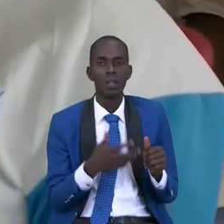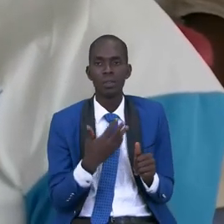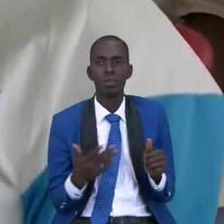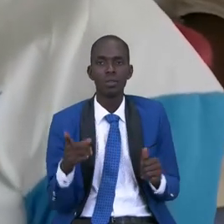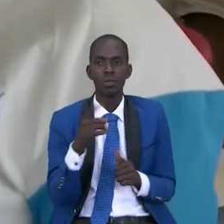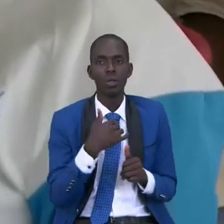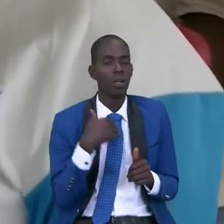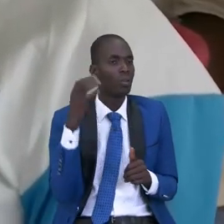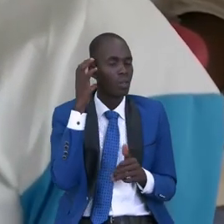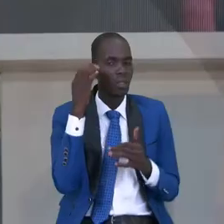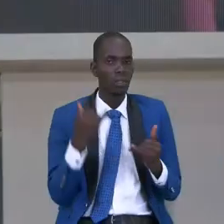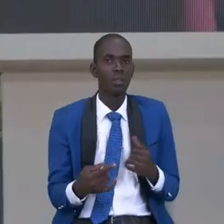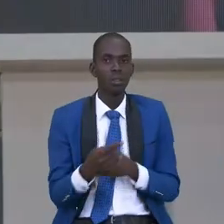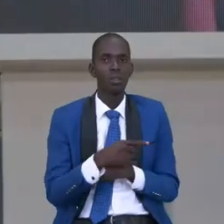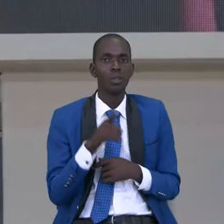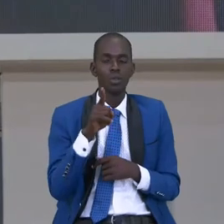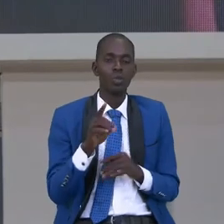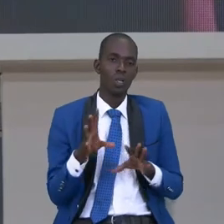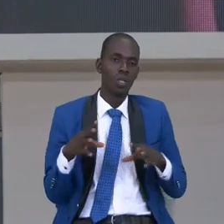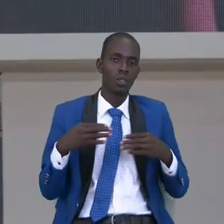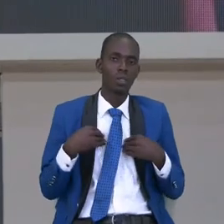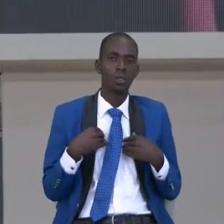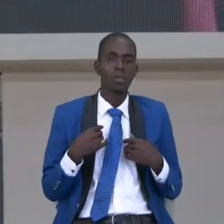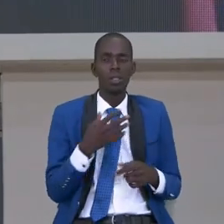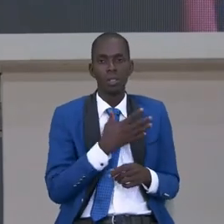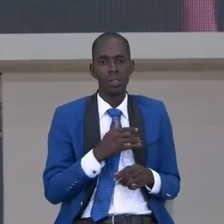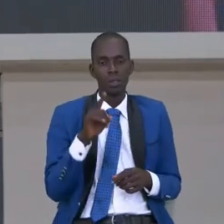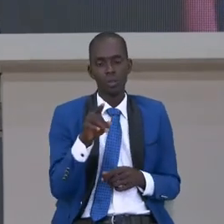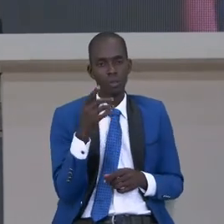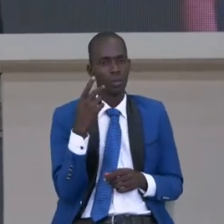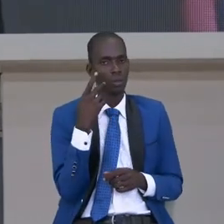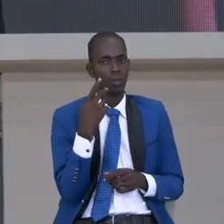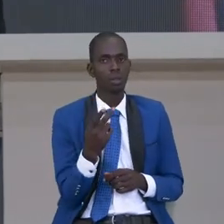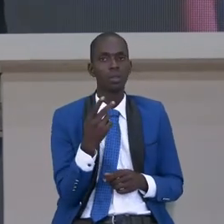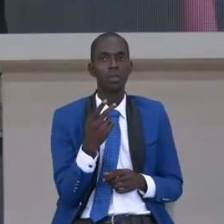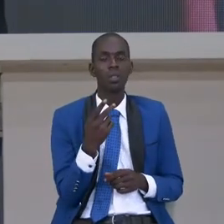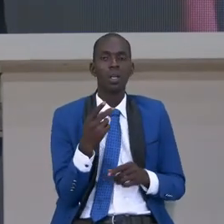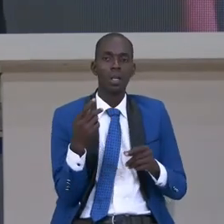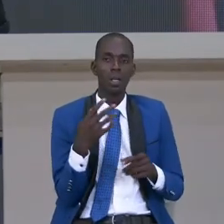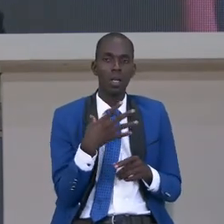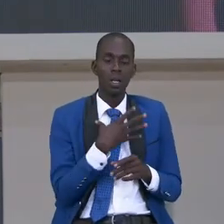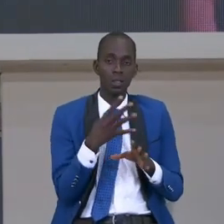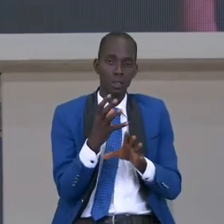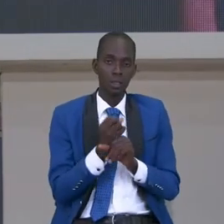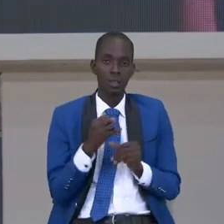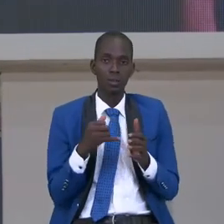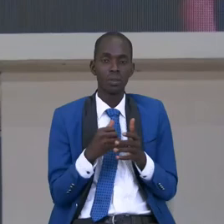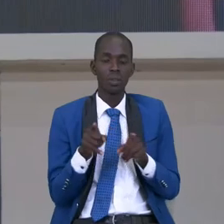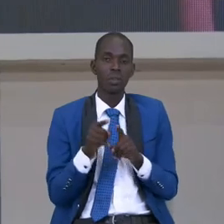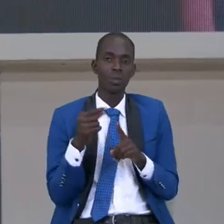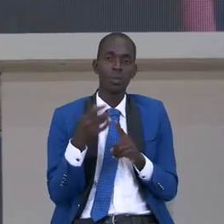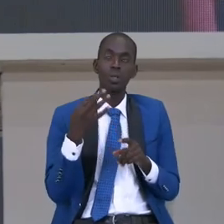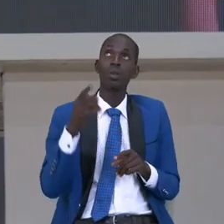heard today, and you accept and you receive as the word of God, will begin